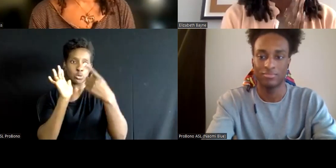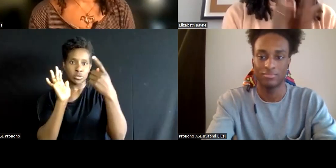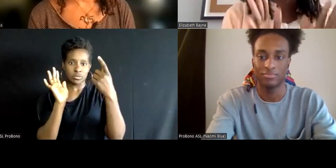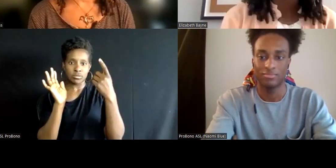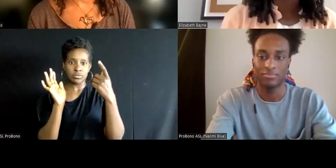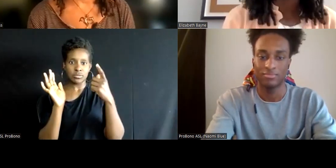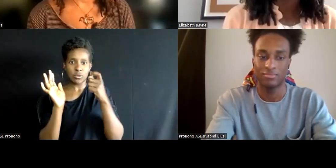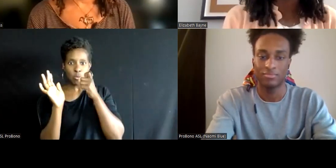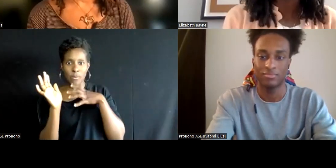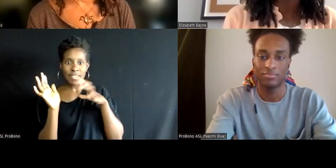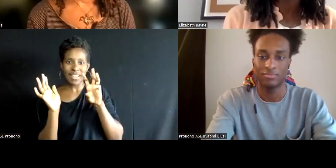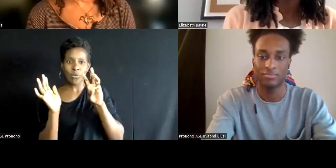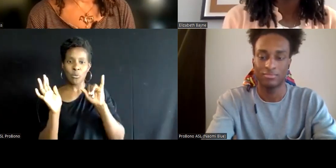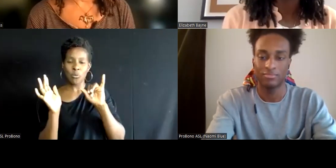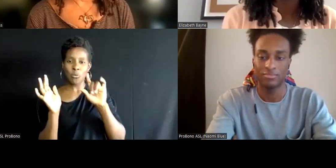yeah.